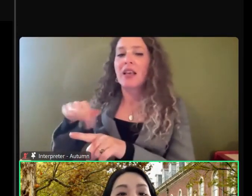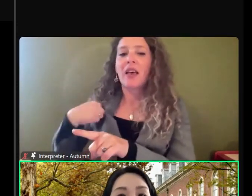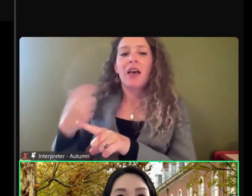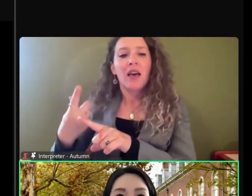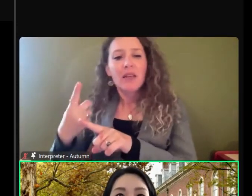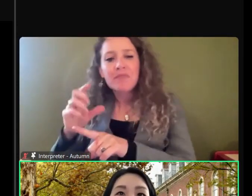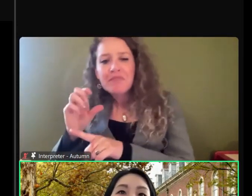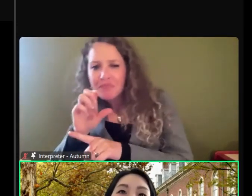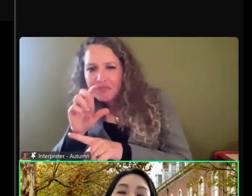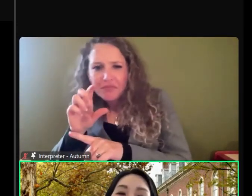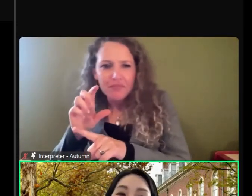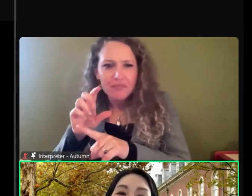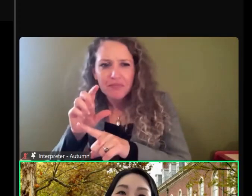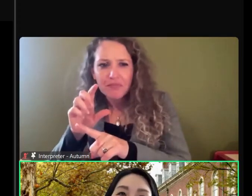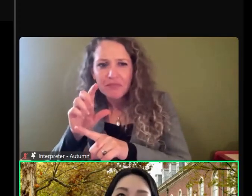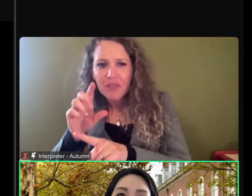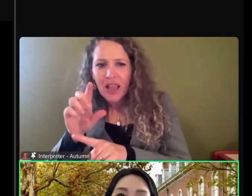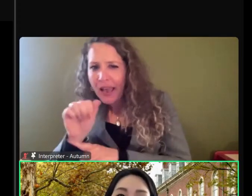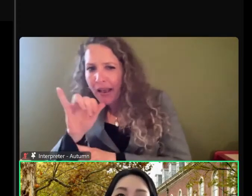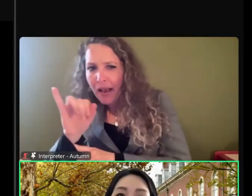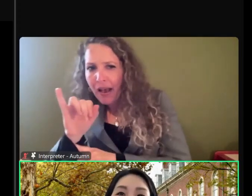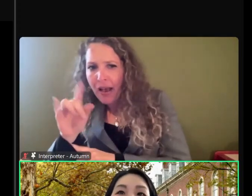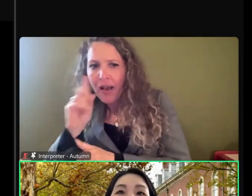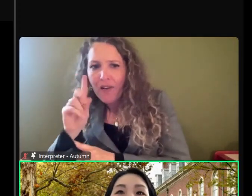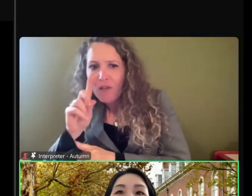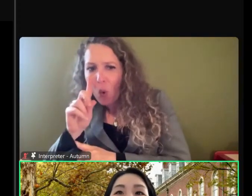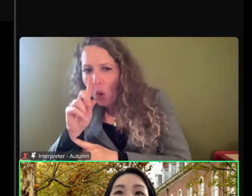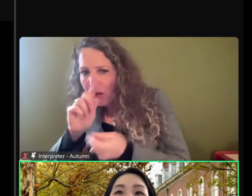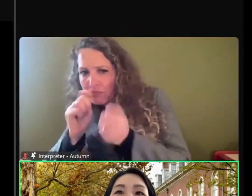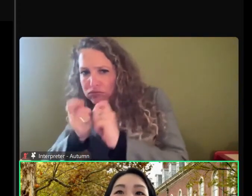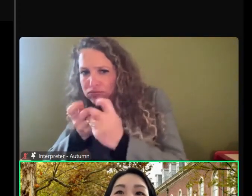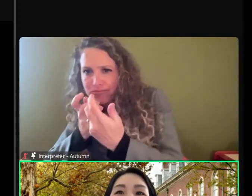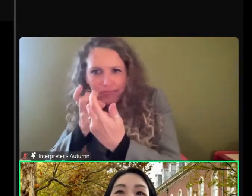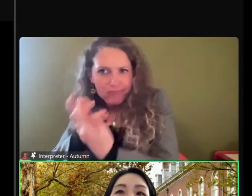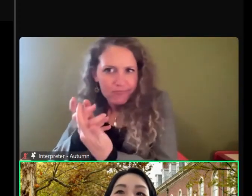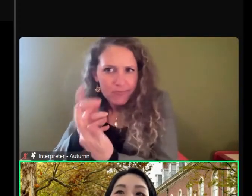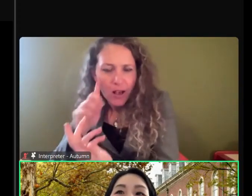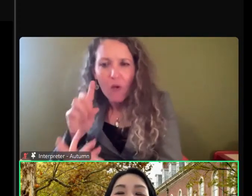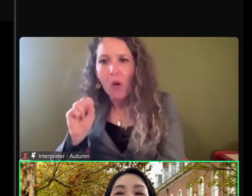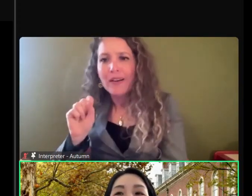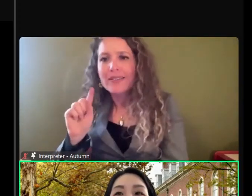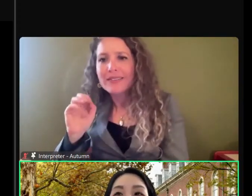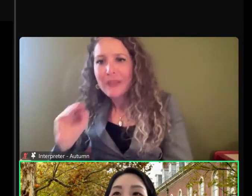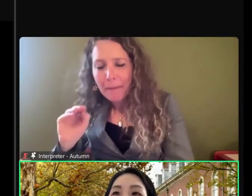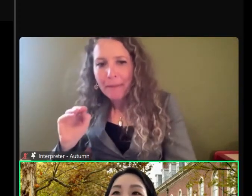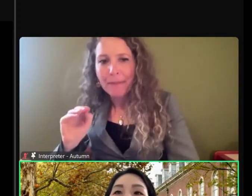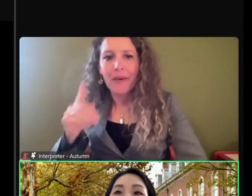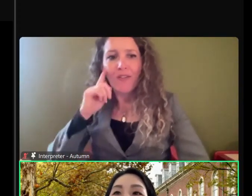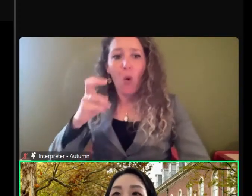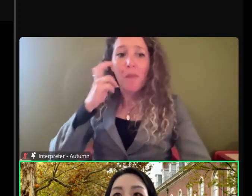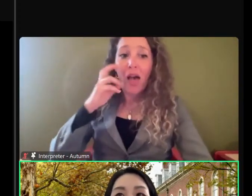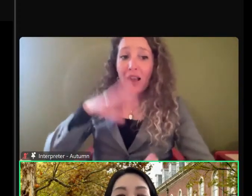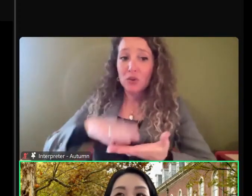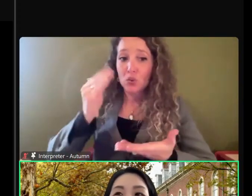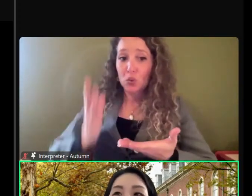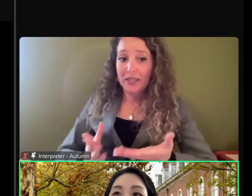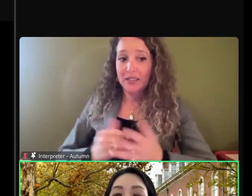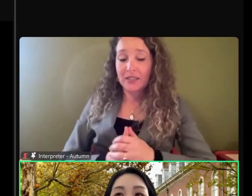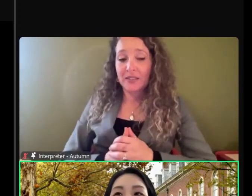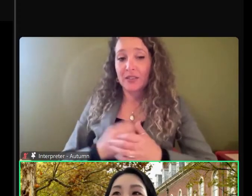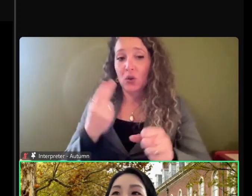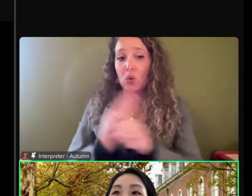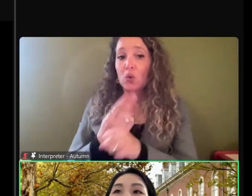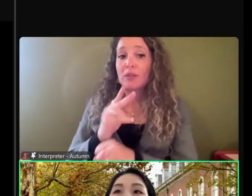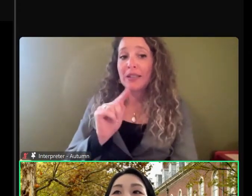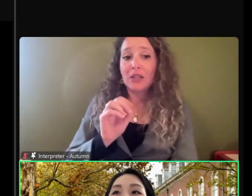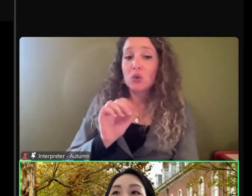education accessible to blind students, including tools that render mathematical